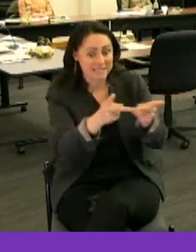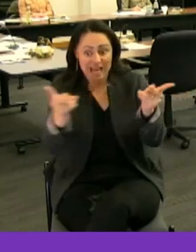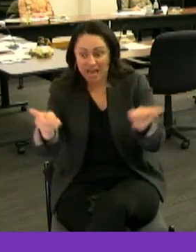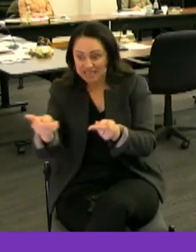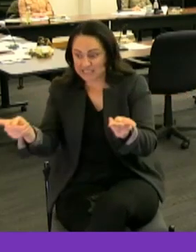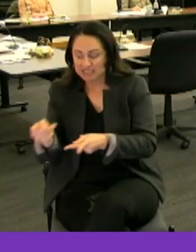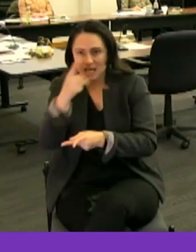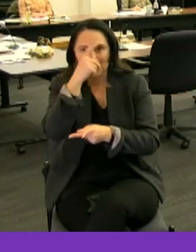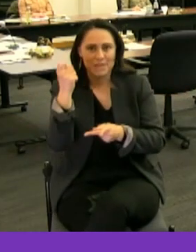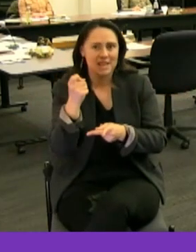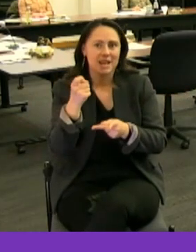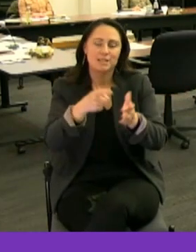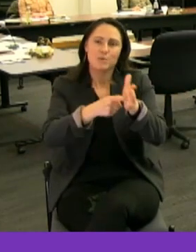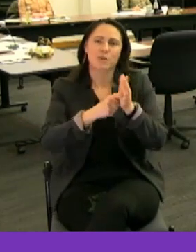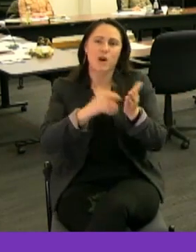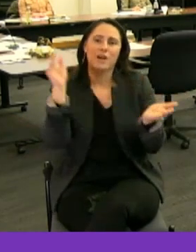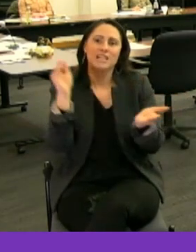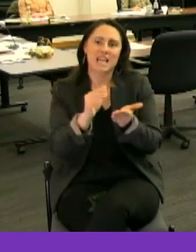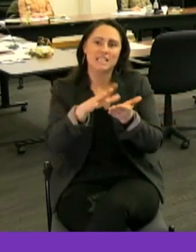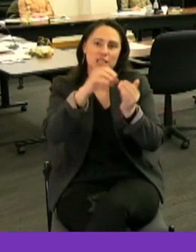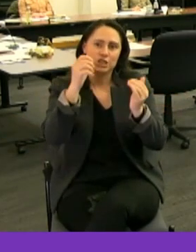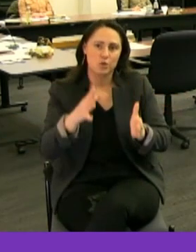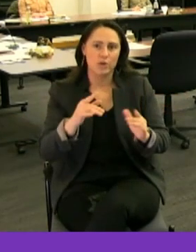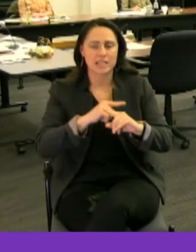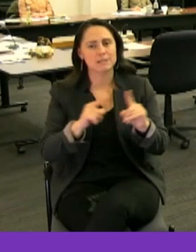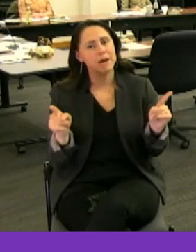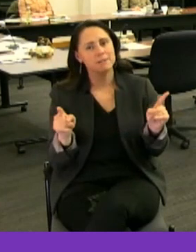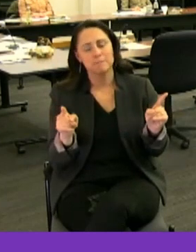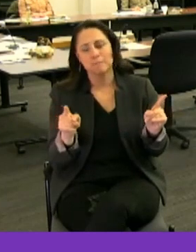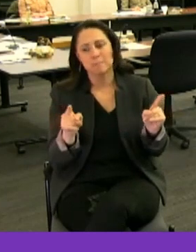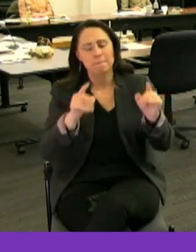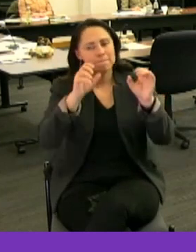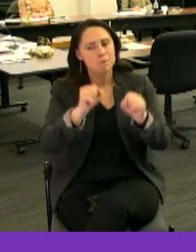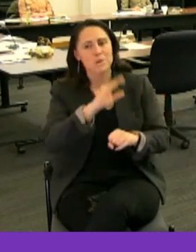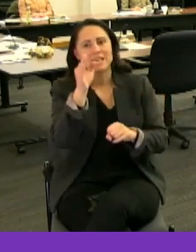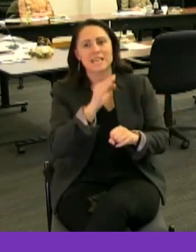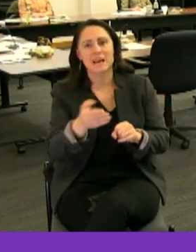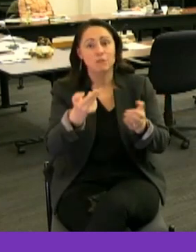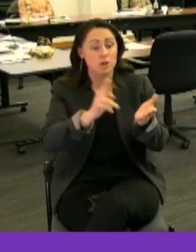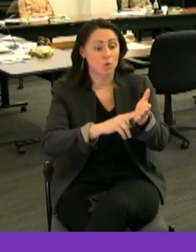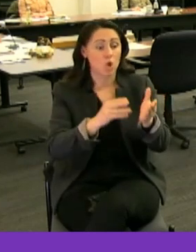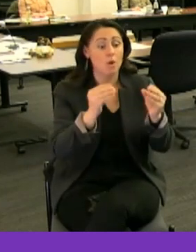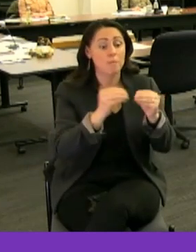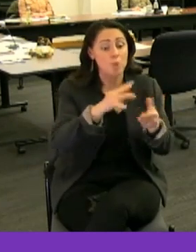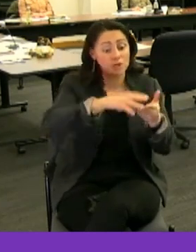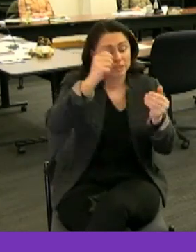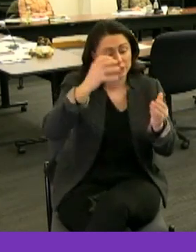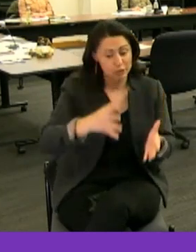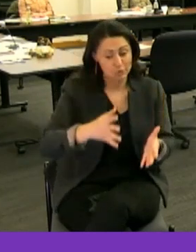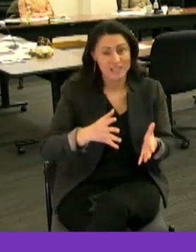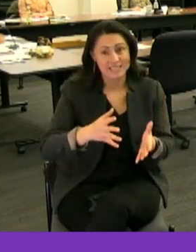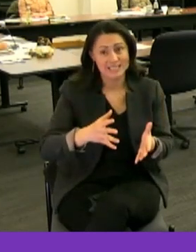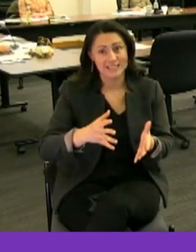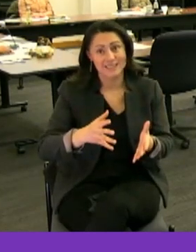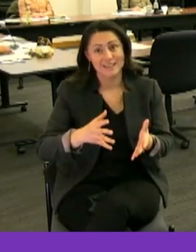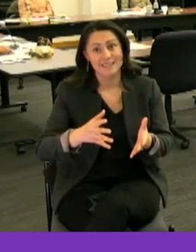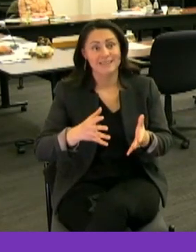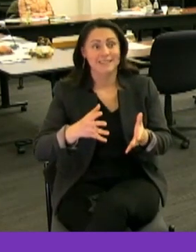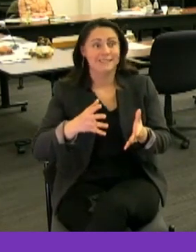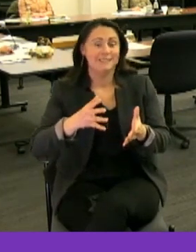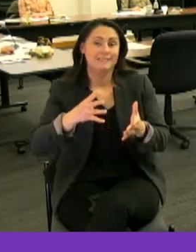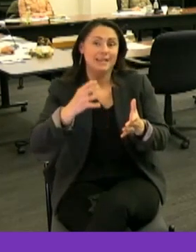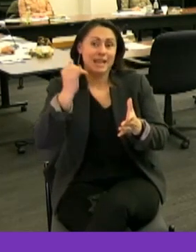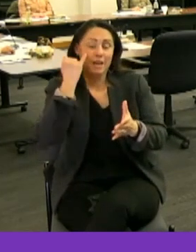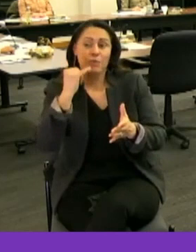take less volume, but we can never enroll more students than we have sites to put them at. That would be a